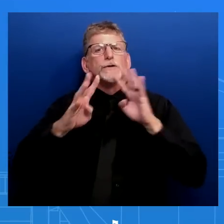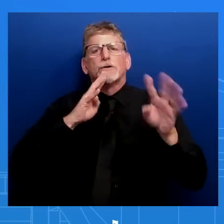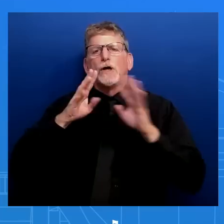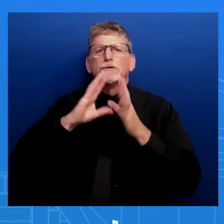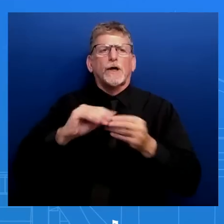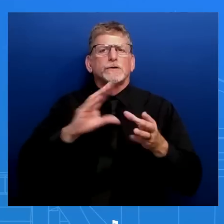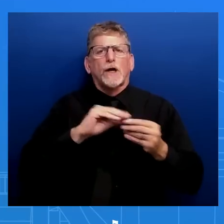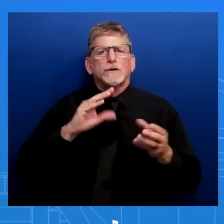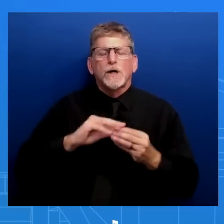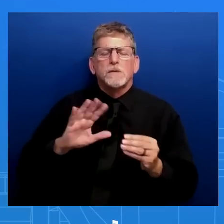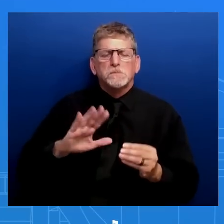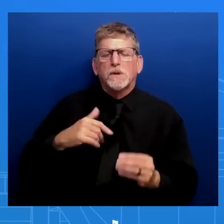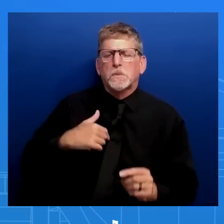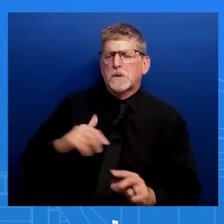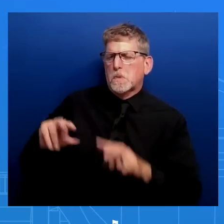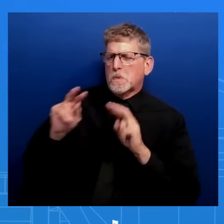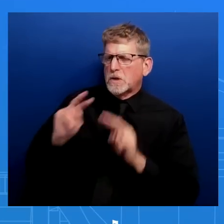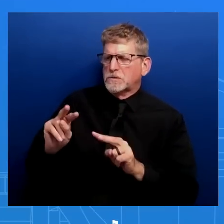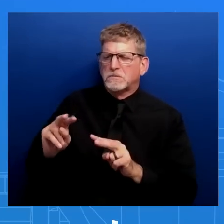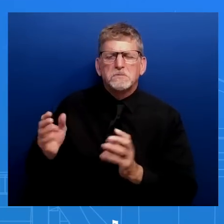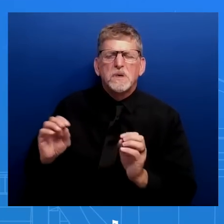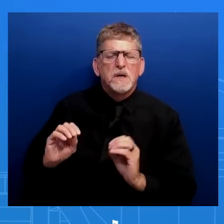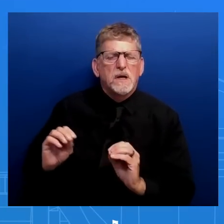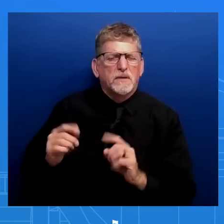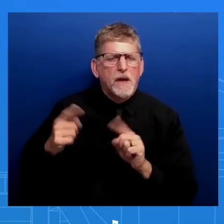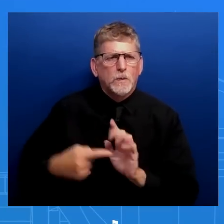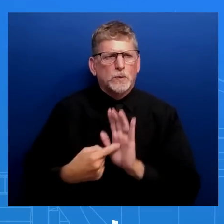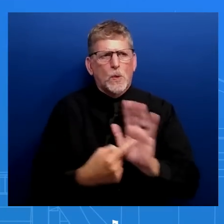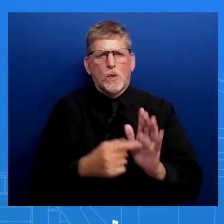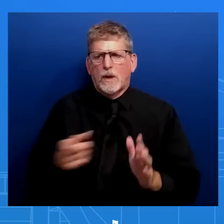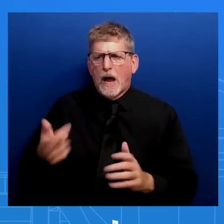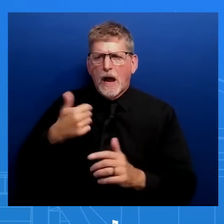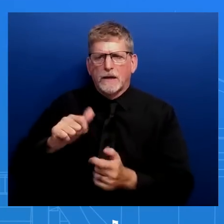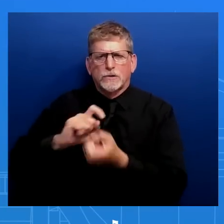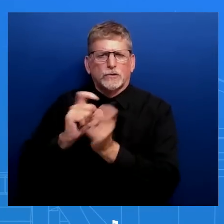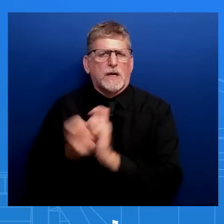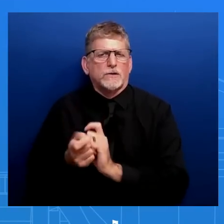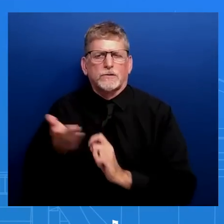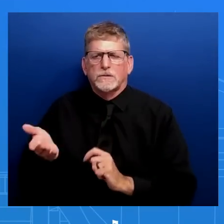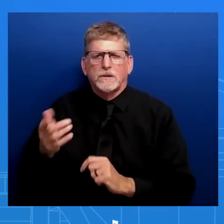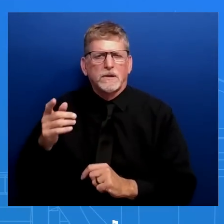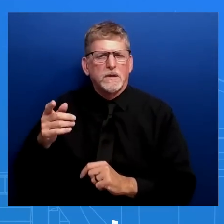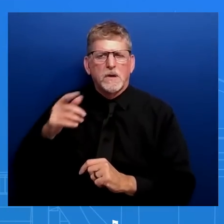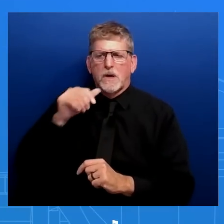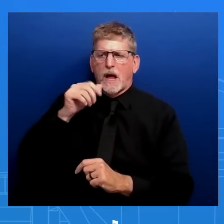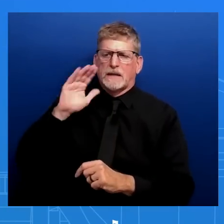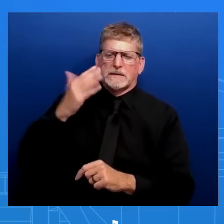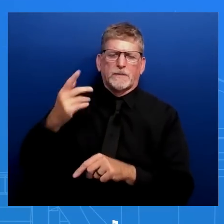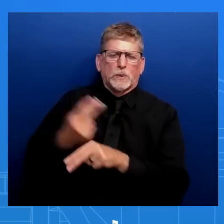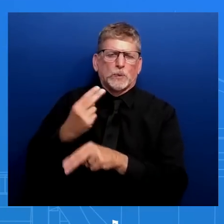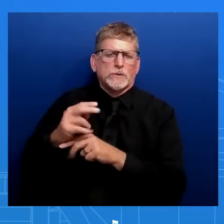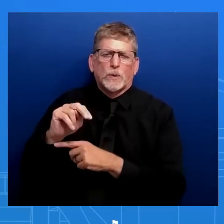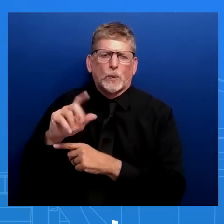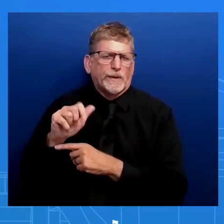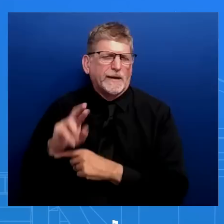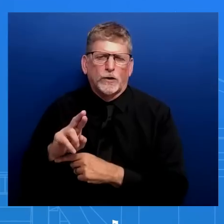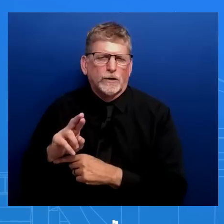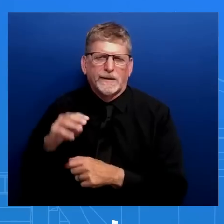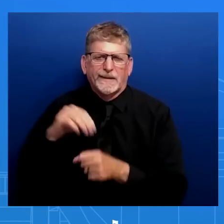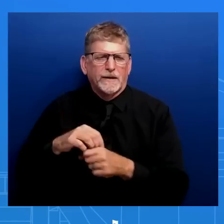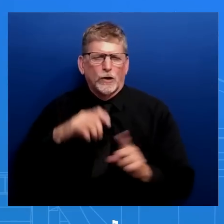that Mr. Putin has any intention of using nuclear weapons inside Ukraine or anywhere else for that matter.